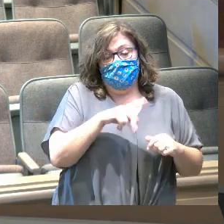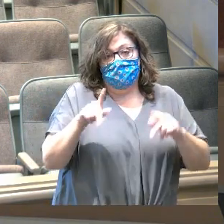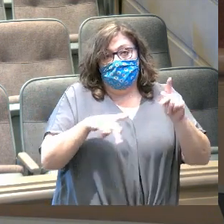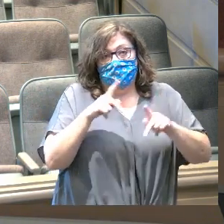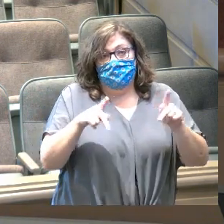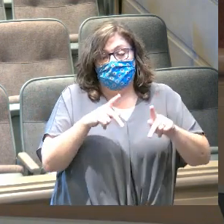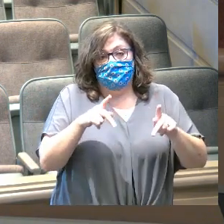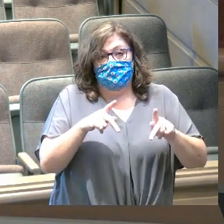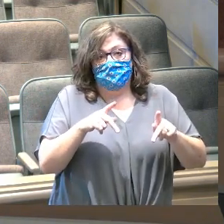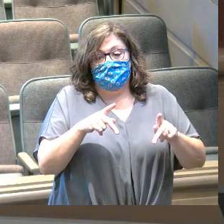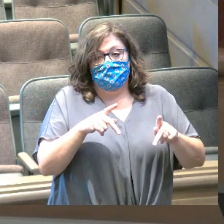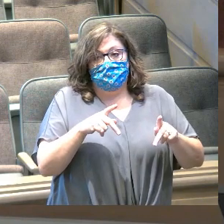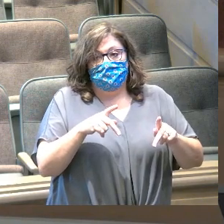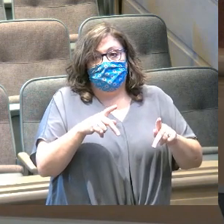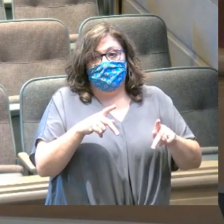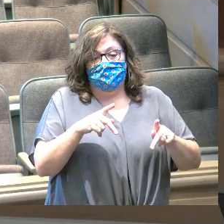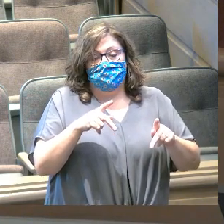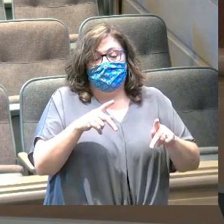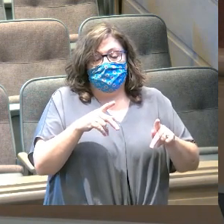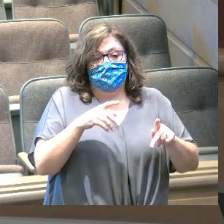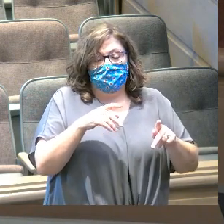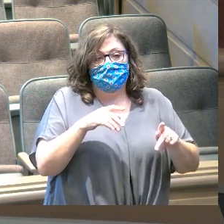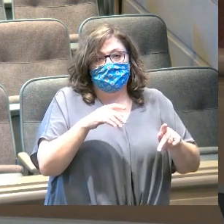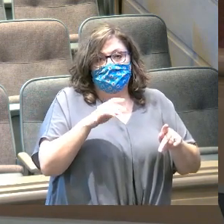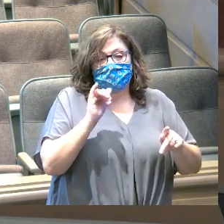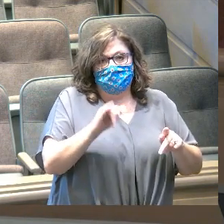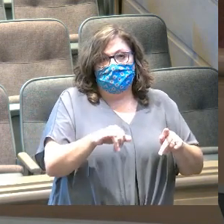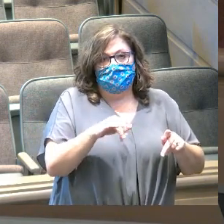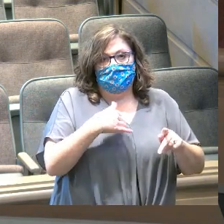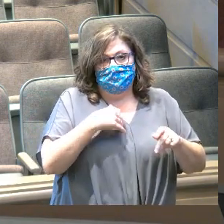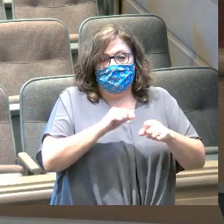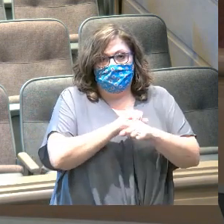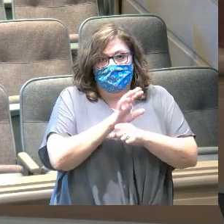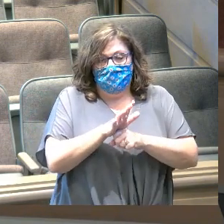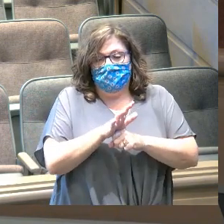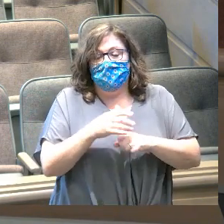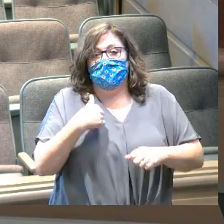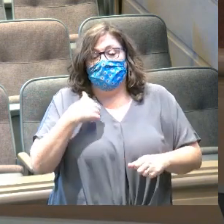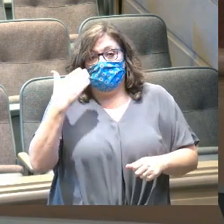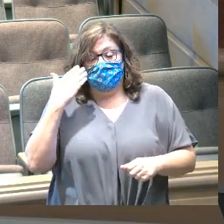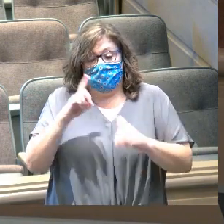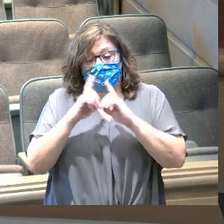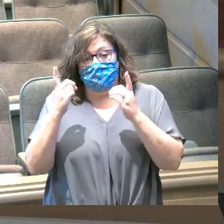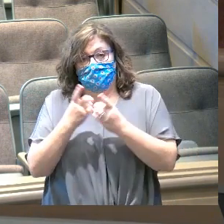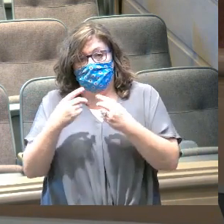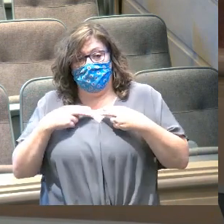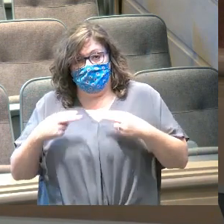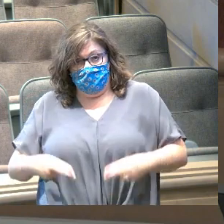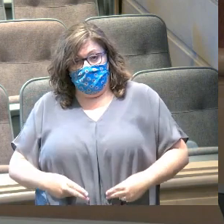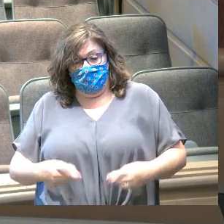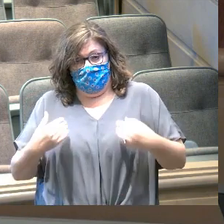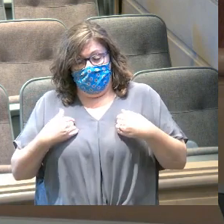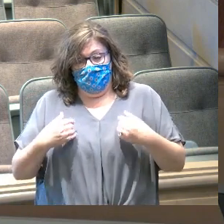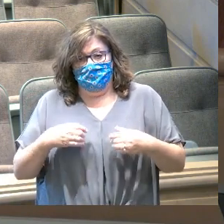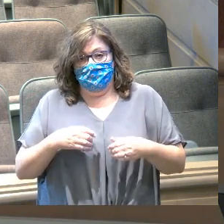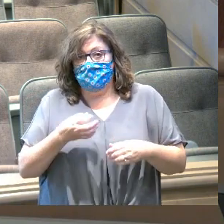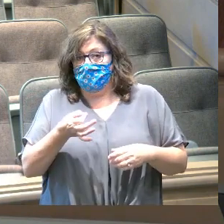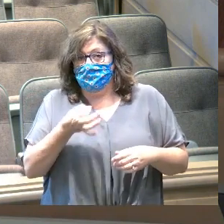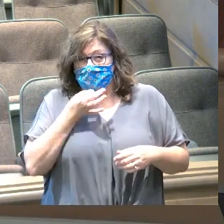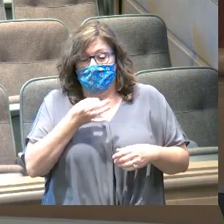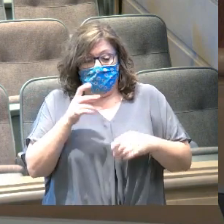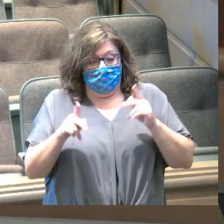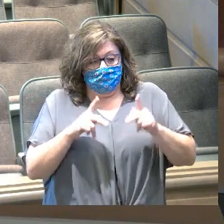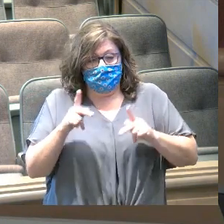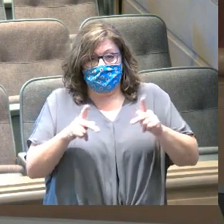vulnerable. What the Department of Public Health has been doing is they have had experts working